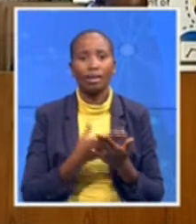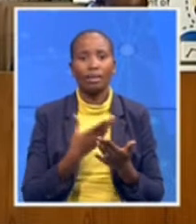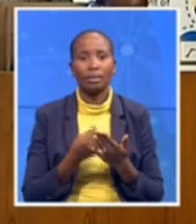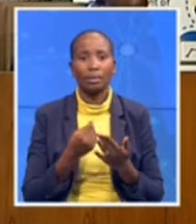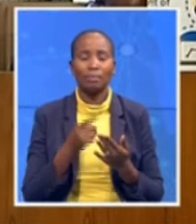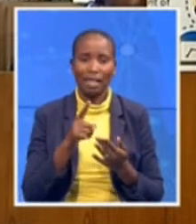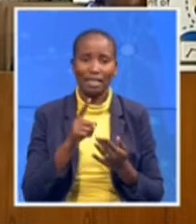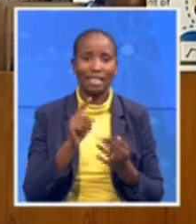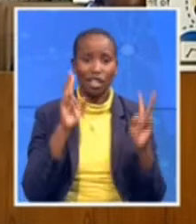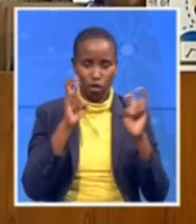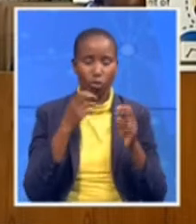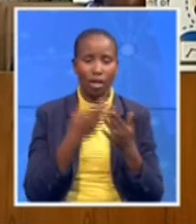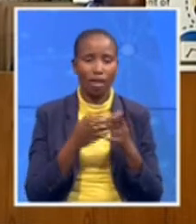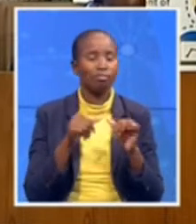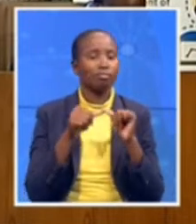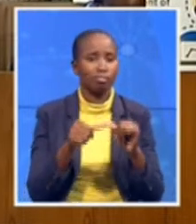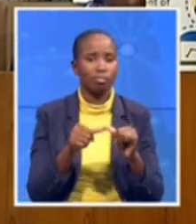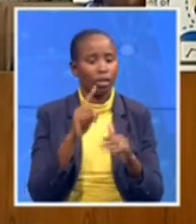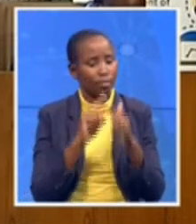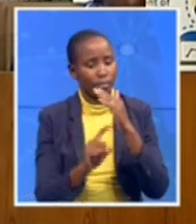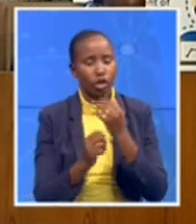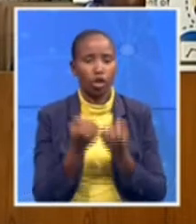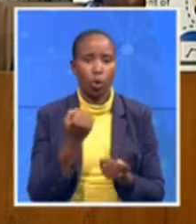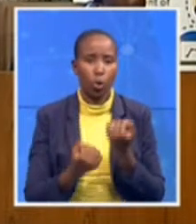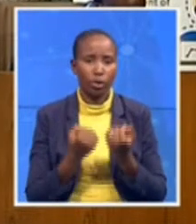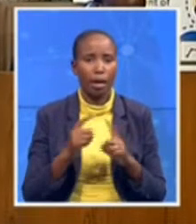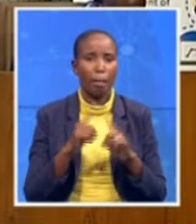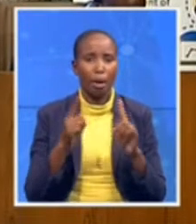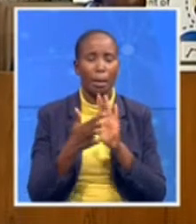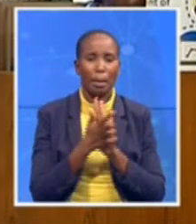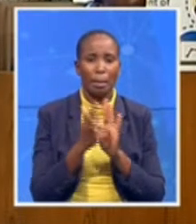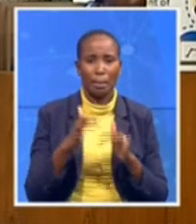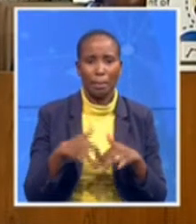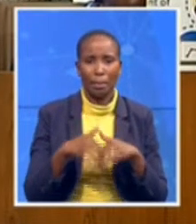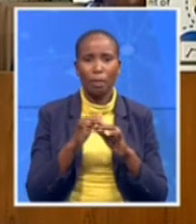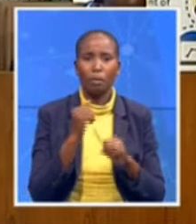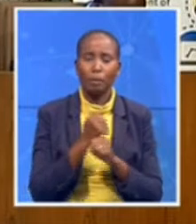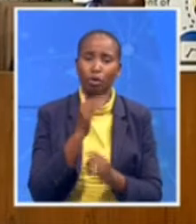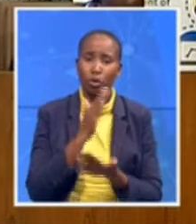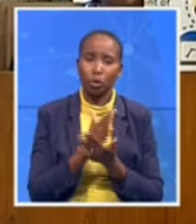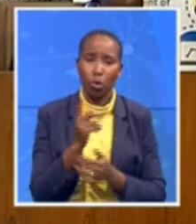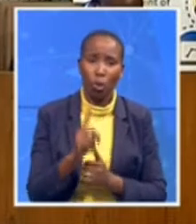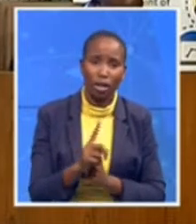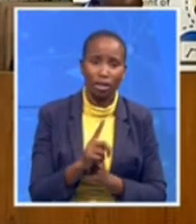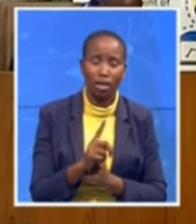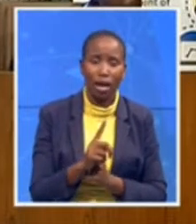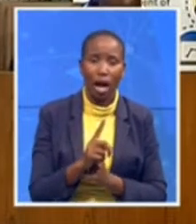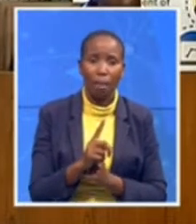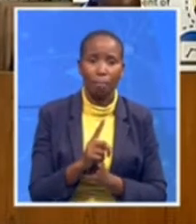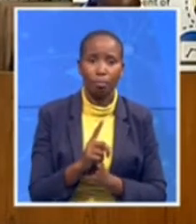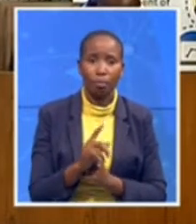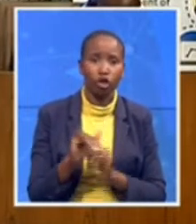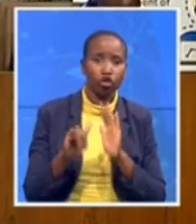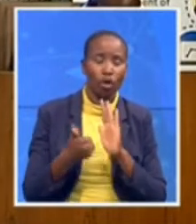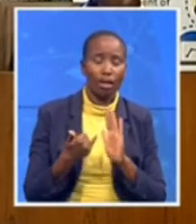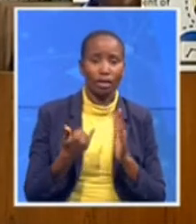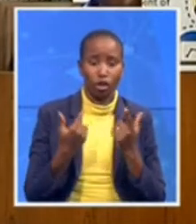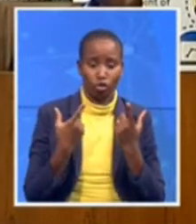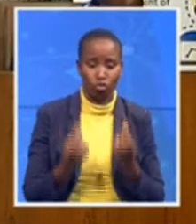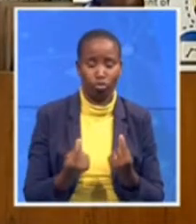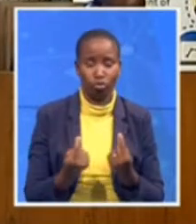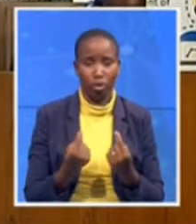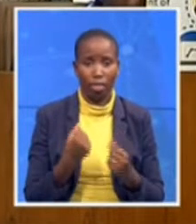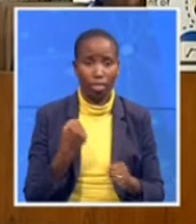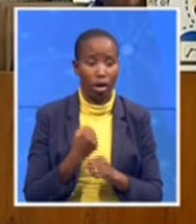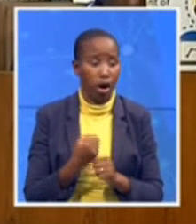law provides or has built in mechanism to ensure that we don't just act arbitrarily. And if a member of the public is not satisfied with